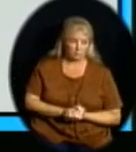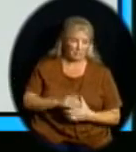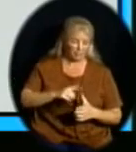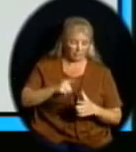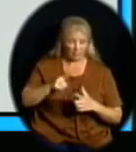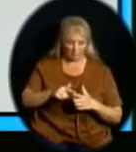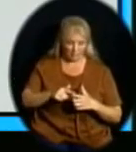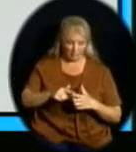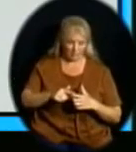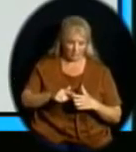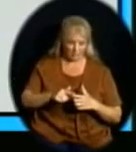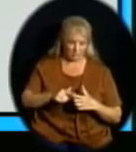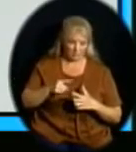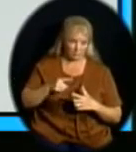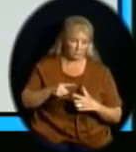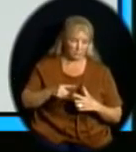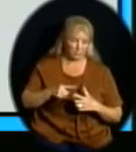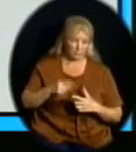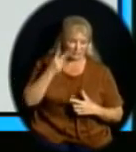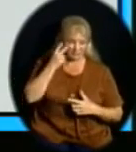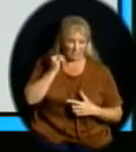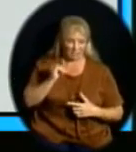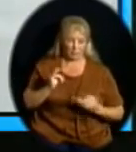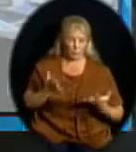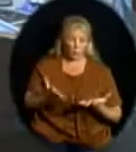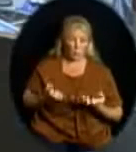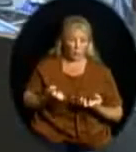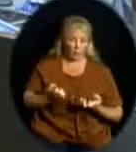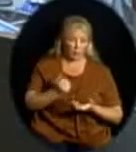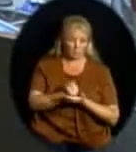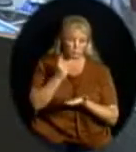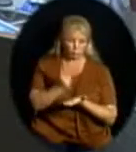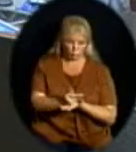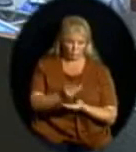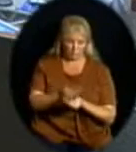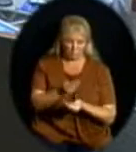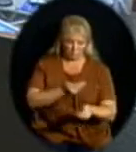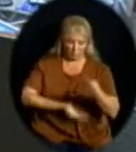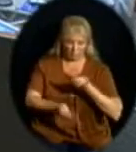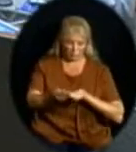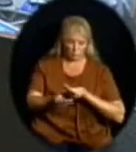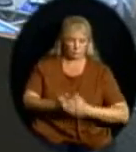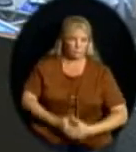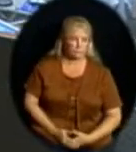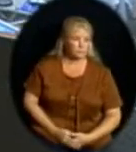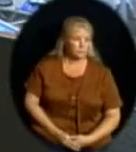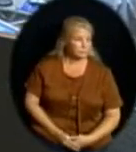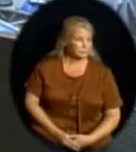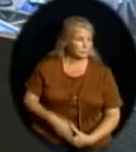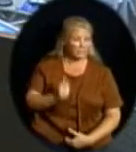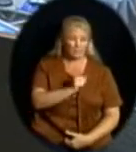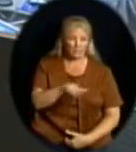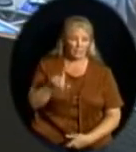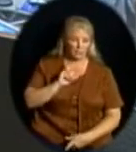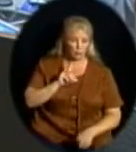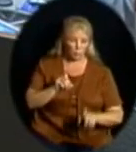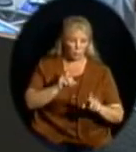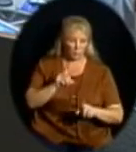a motion to approve the budgets. Thank you. Great. Thank you, Gary. Is there any questions for Mr.